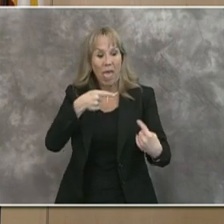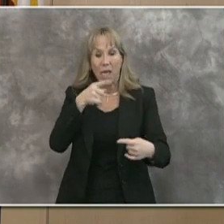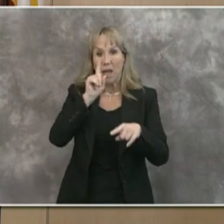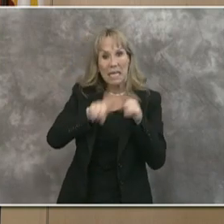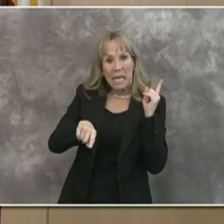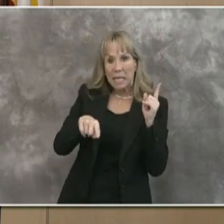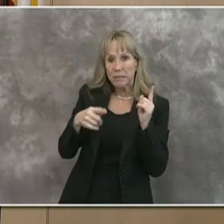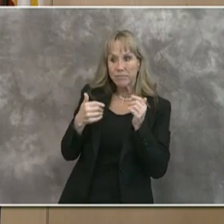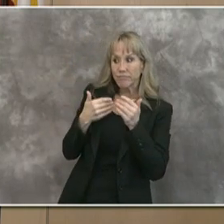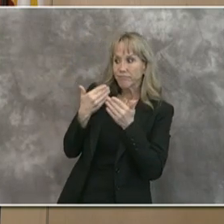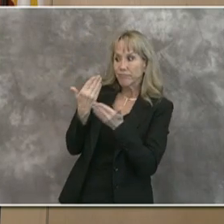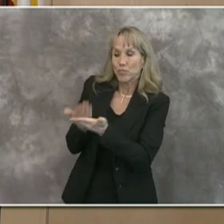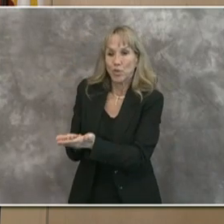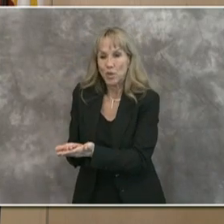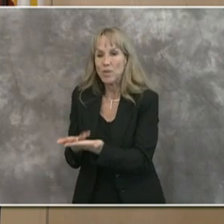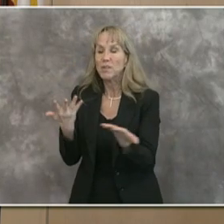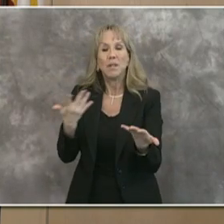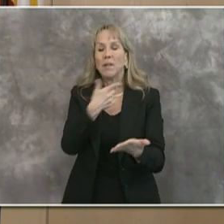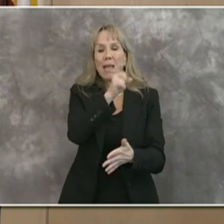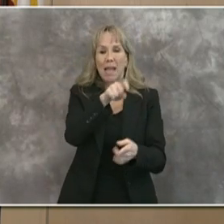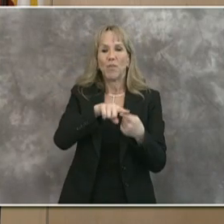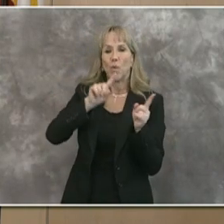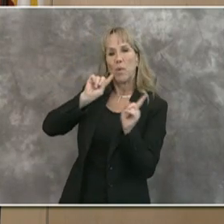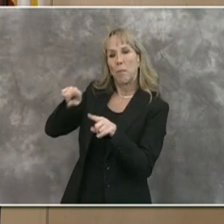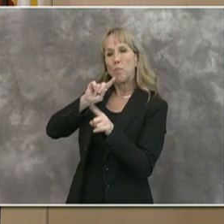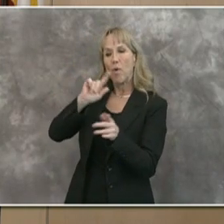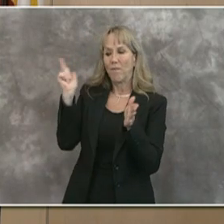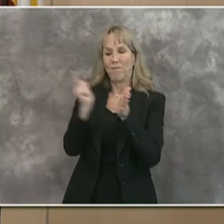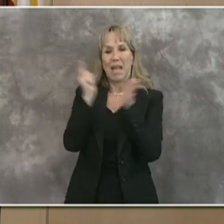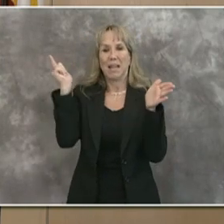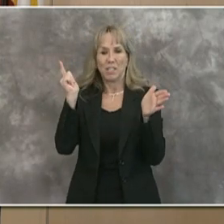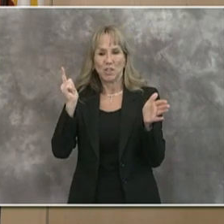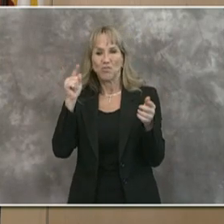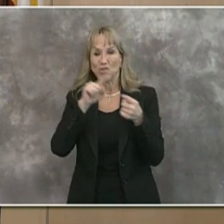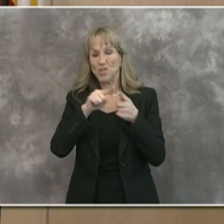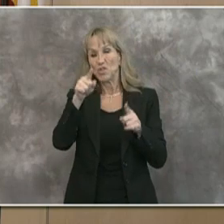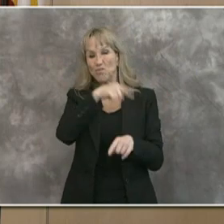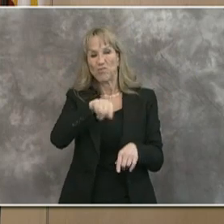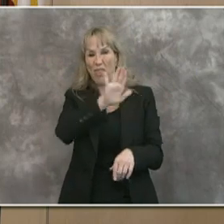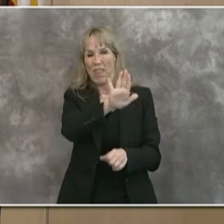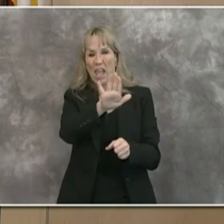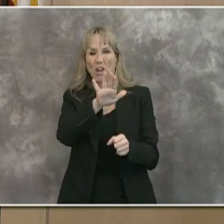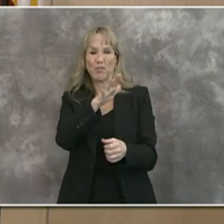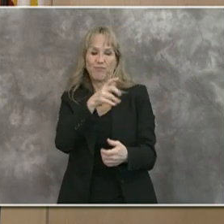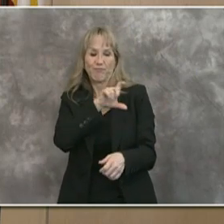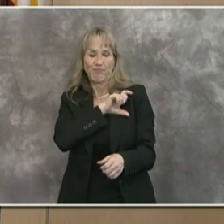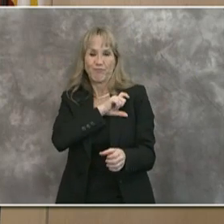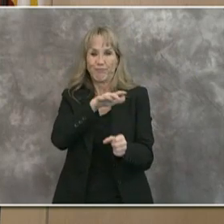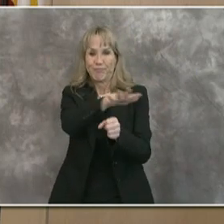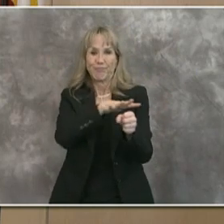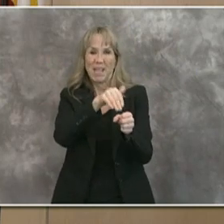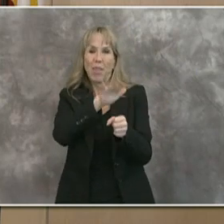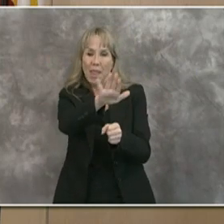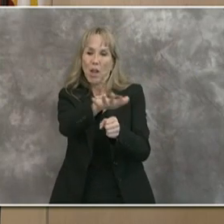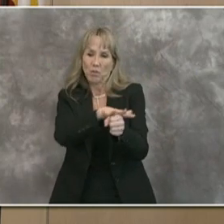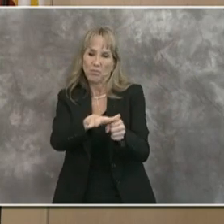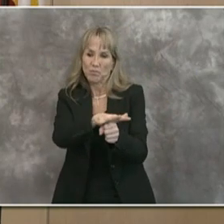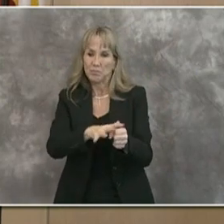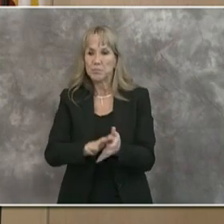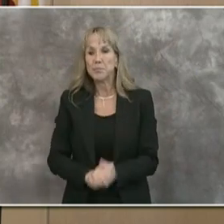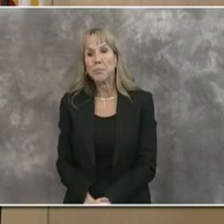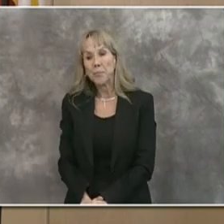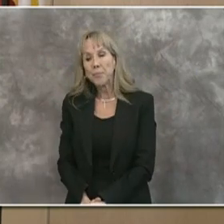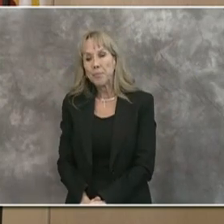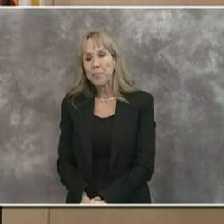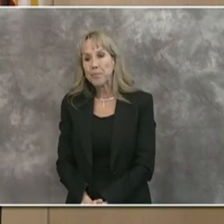report any violations to their law enforcement in the jurisdiction where they reside.